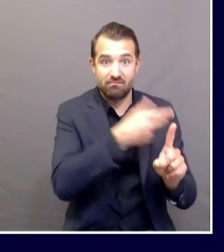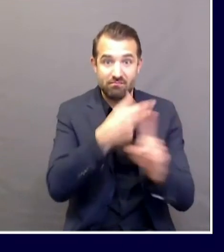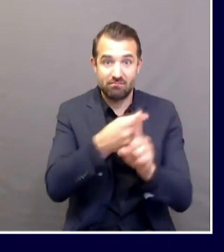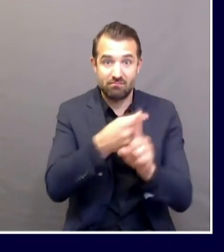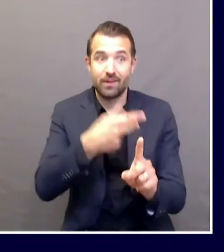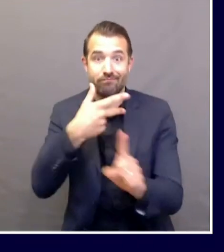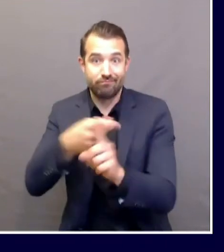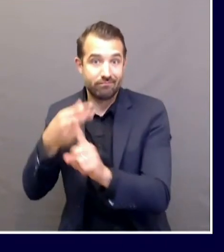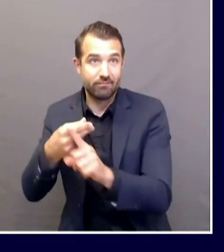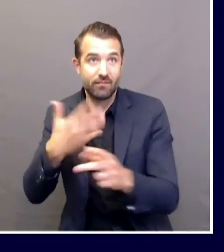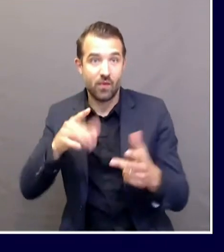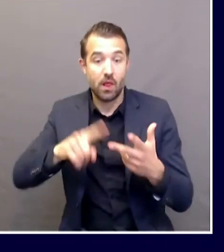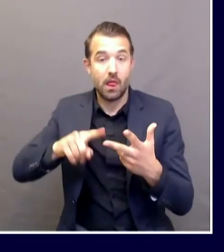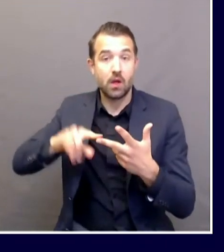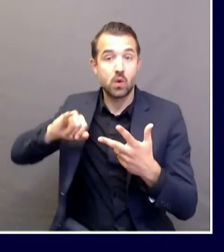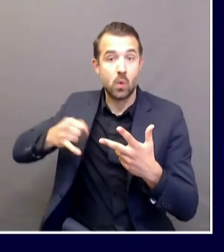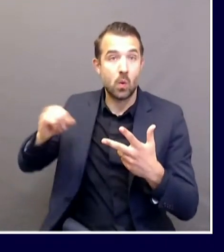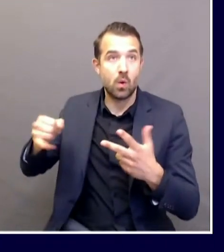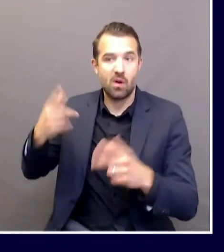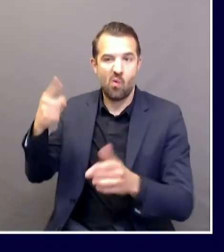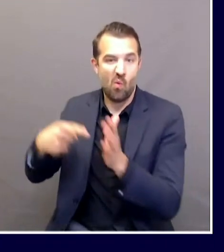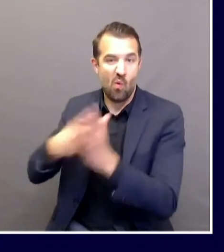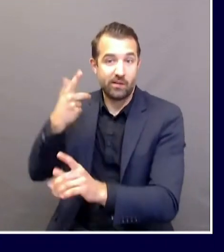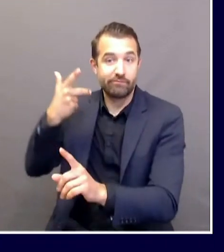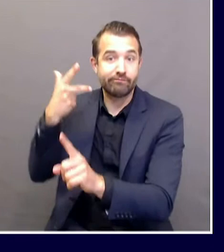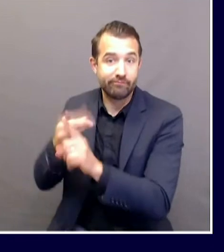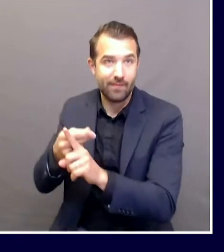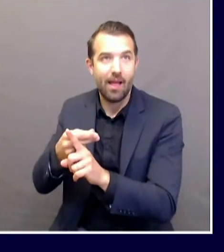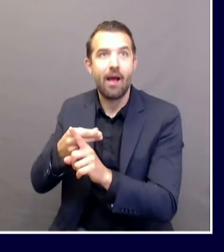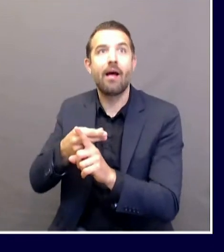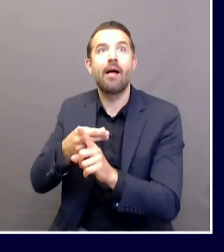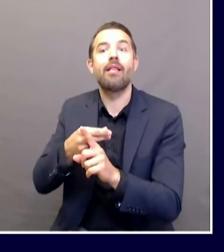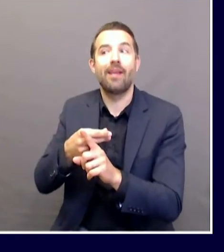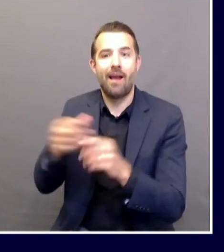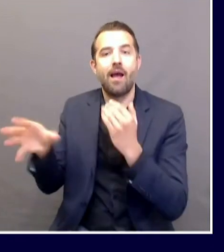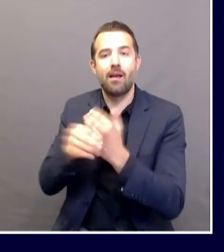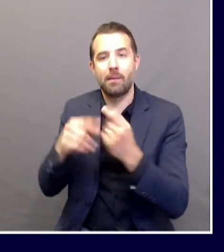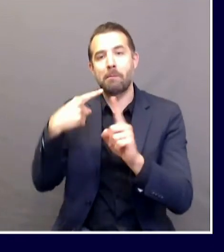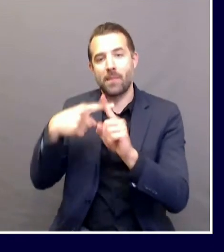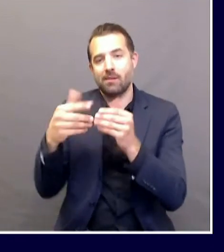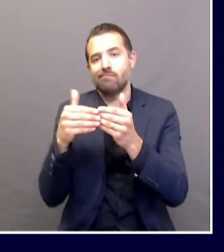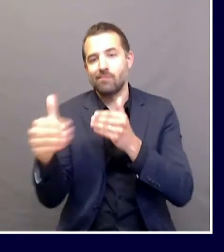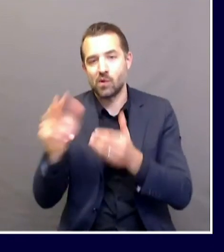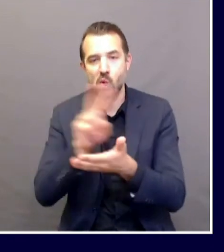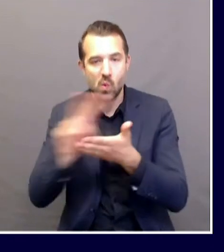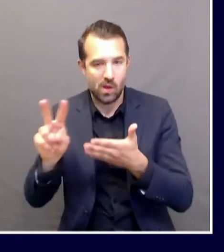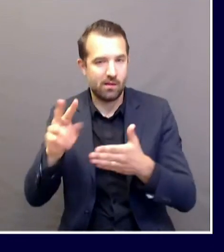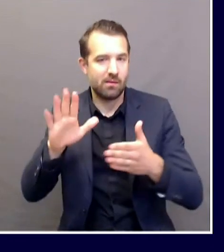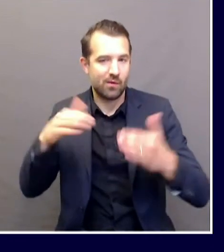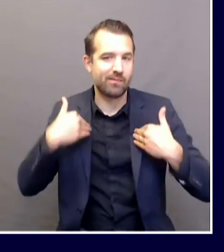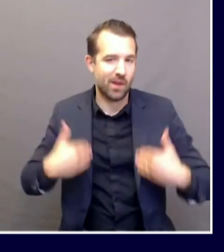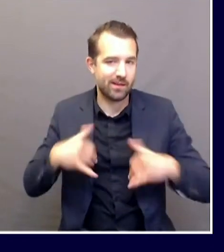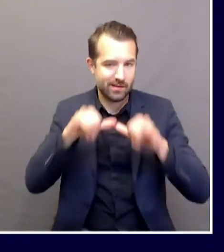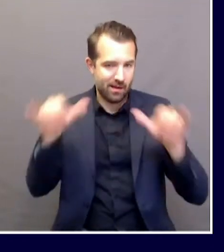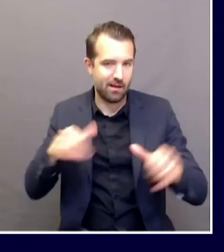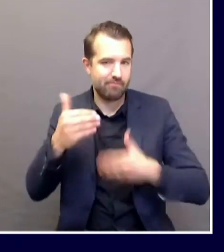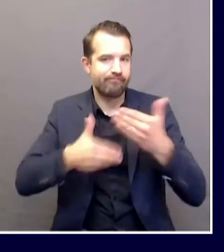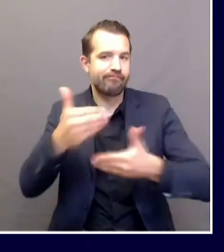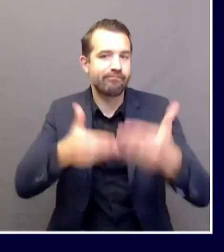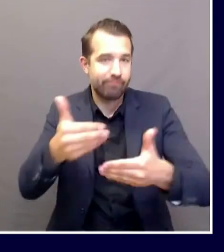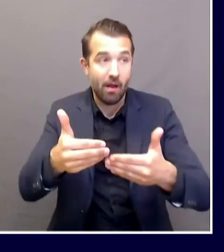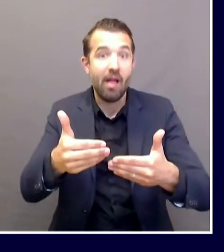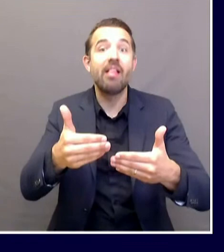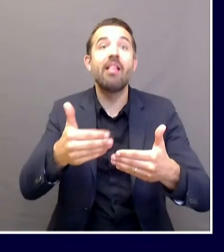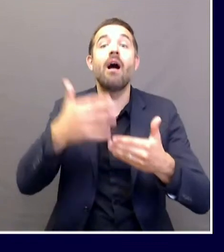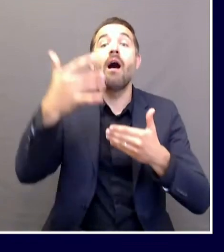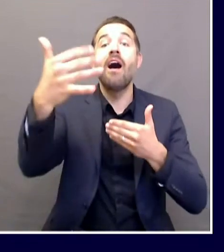of J&J vaccine. We talked a bit about those on Tuesday, and I wanted to provide an update as well as some context. As of